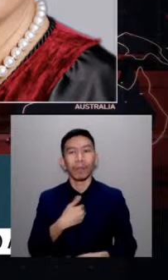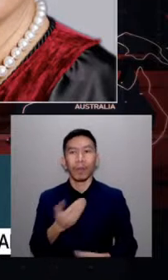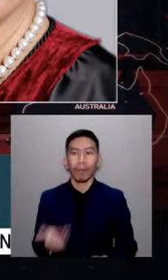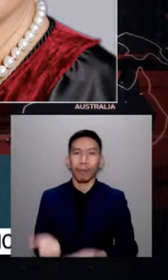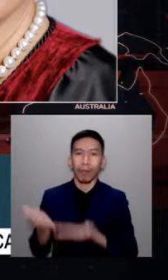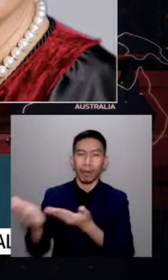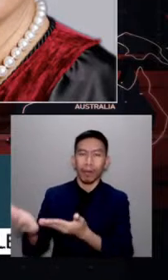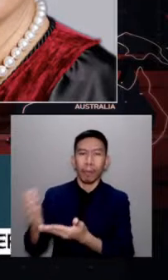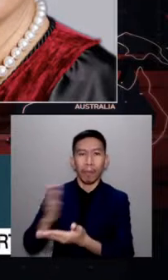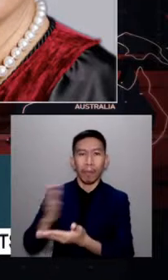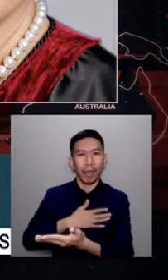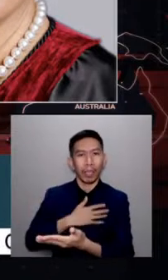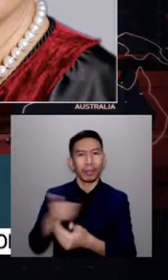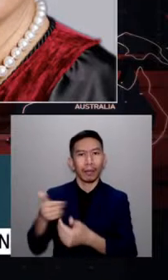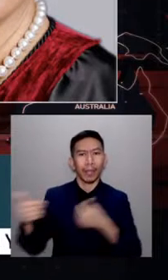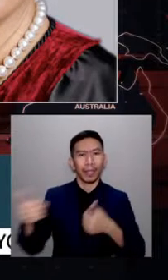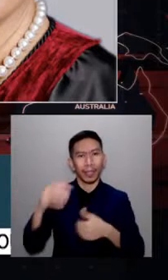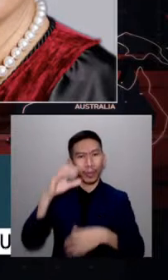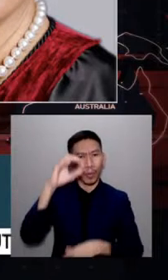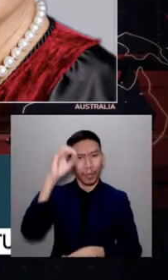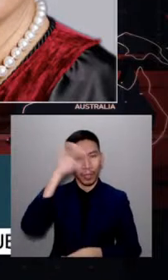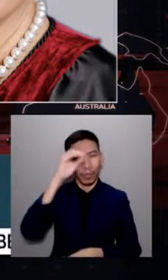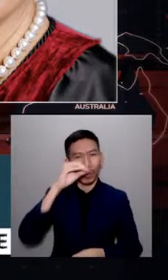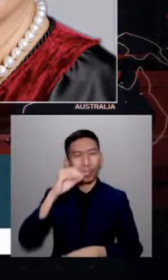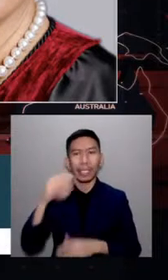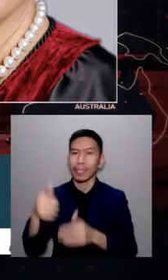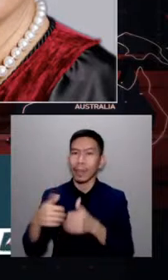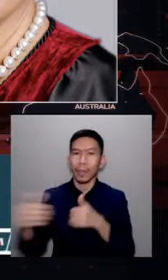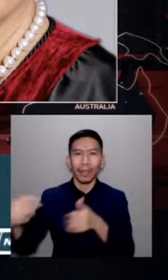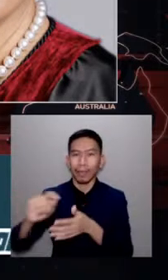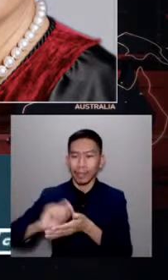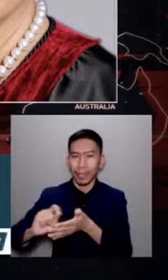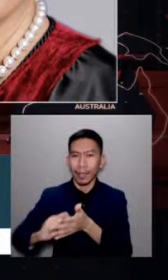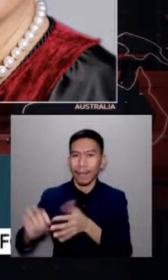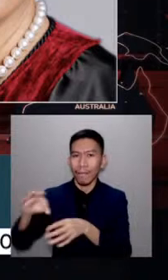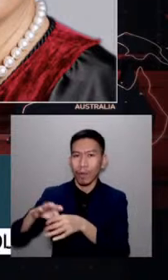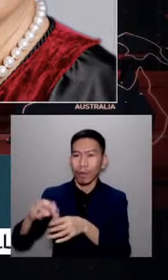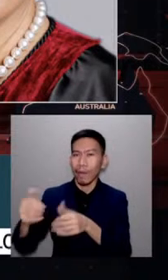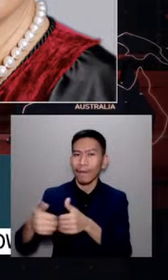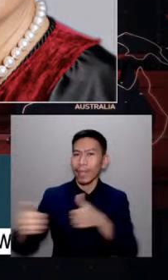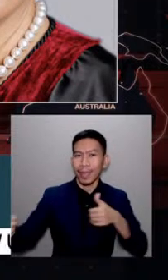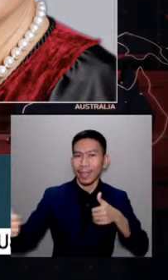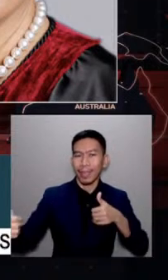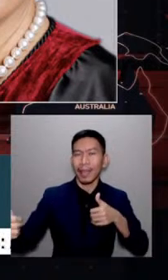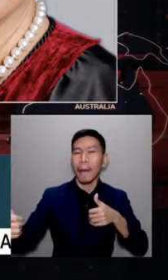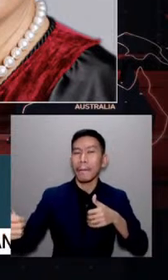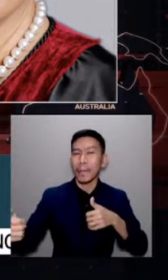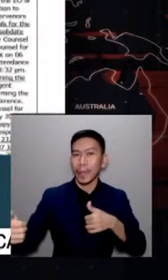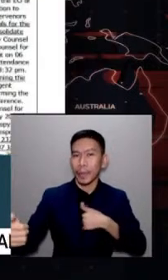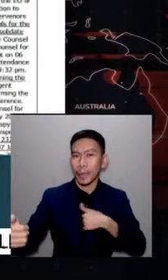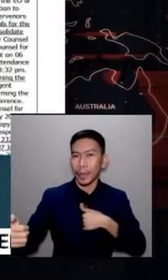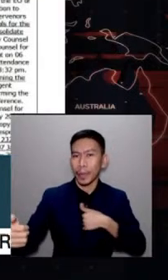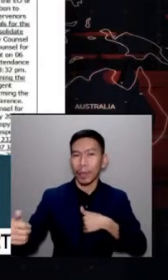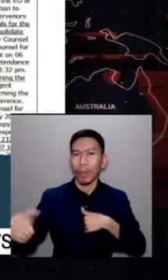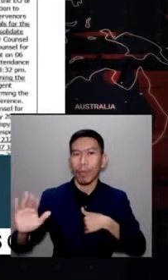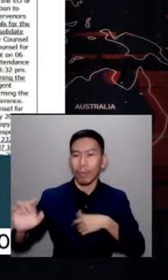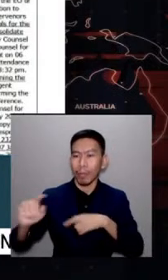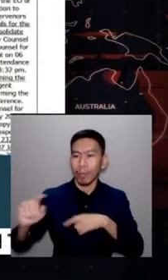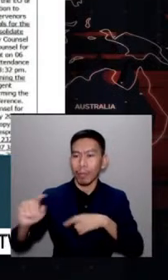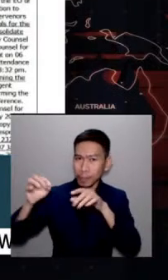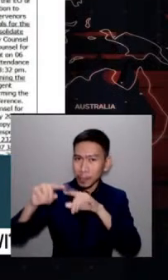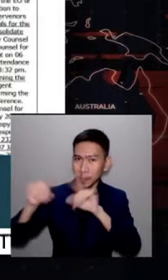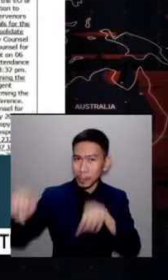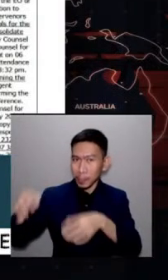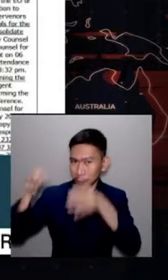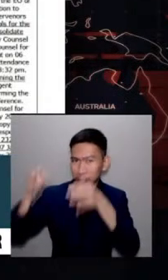separate written vote of any commissioner. Separate from the resolution. The petitions